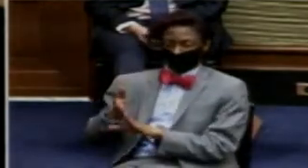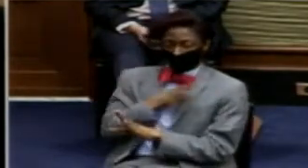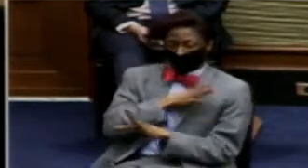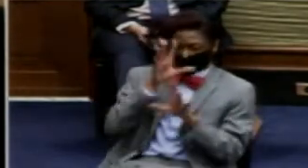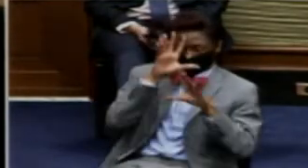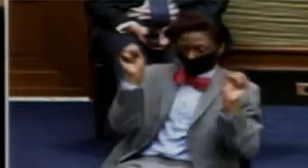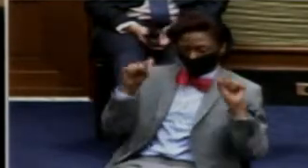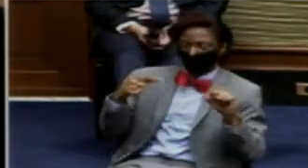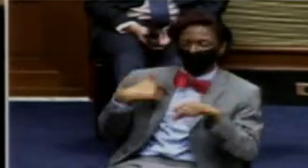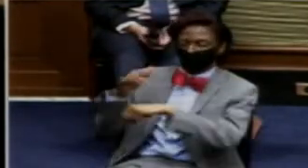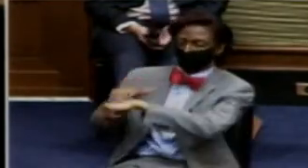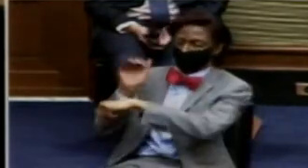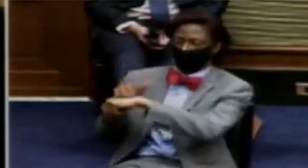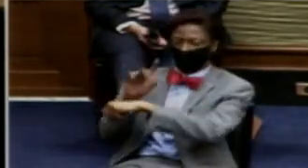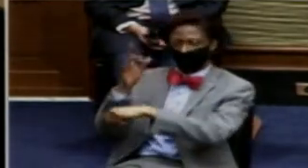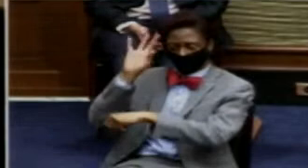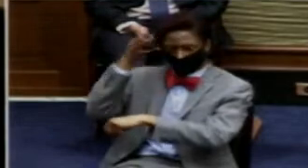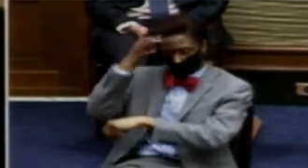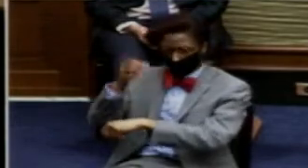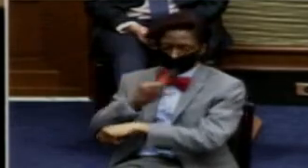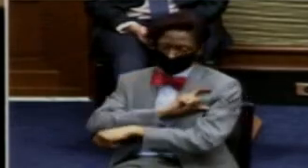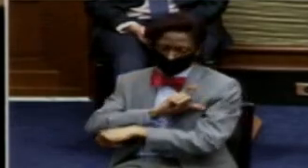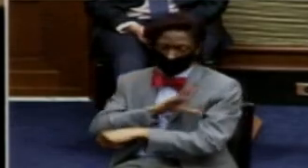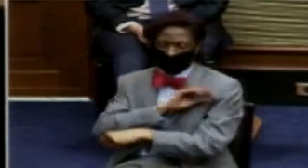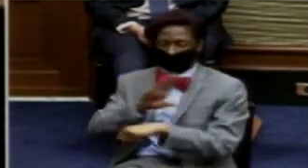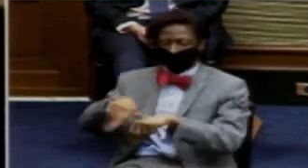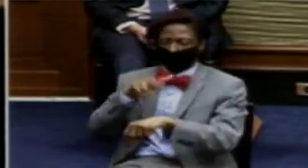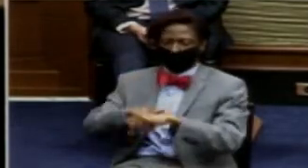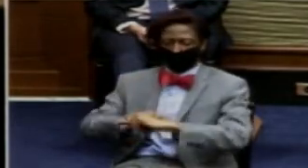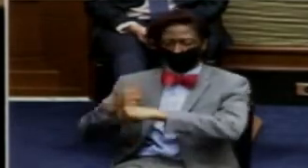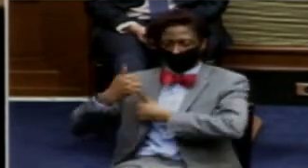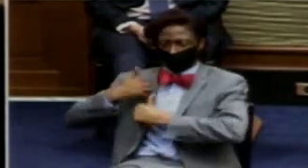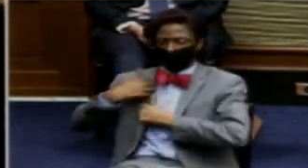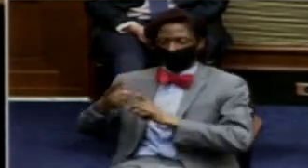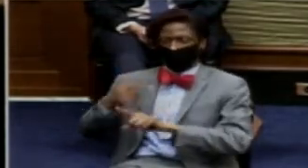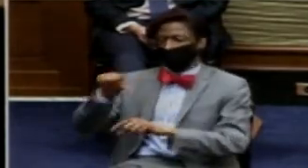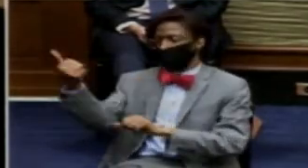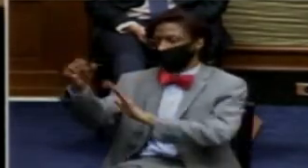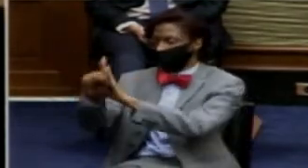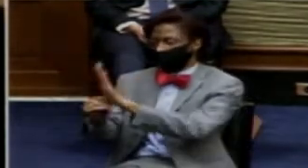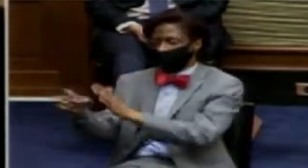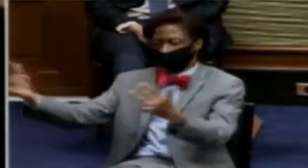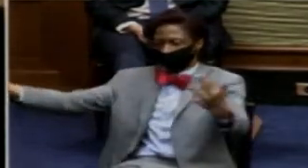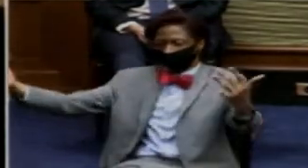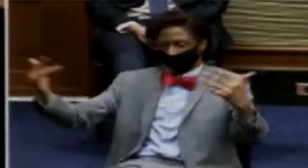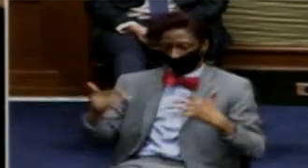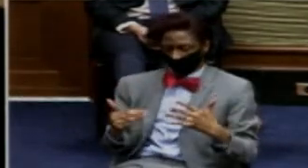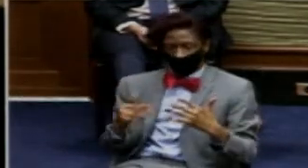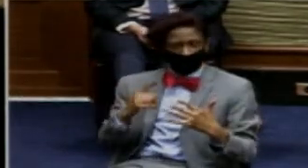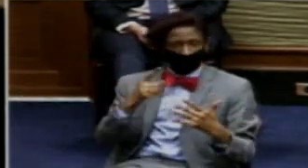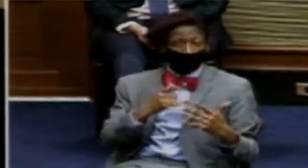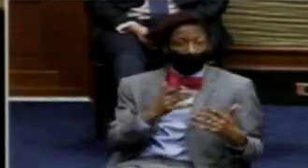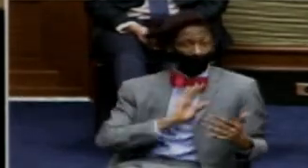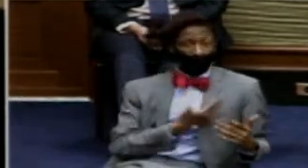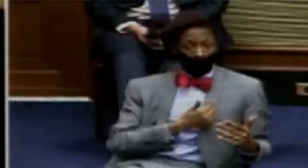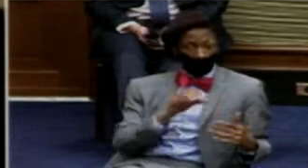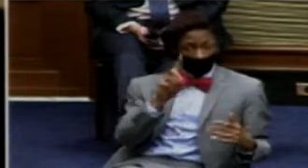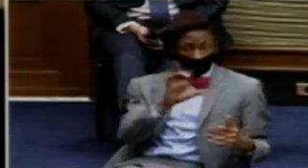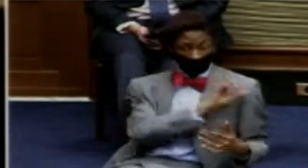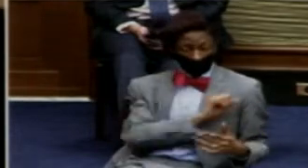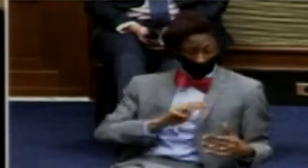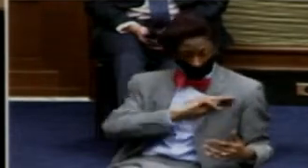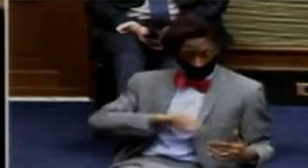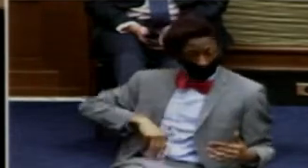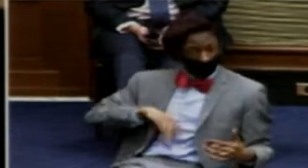called in federal law enforcement and National Guard troops from other states, over the objection of our mayor to disrupt